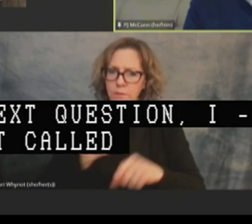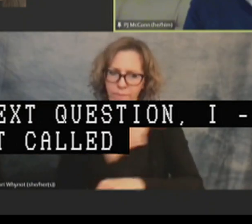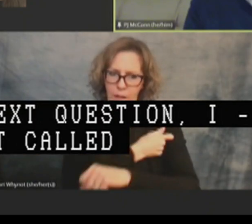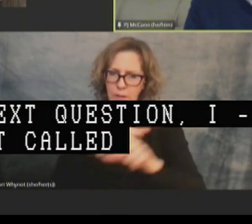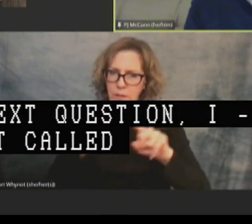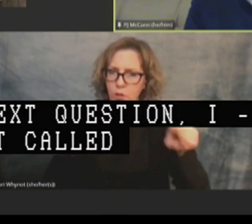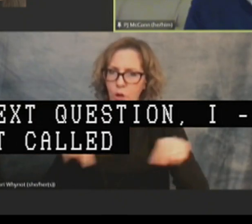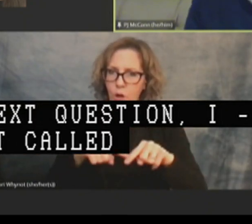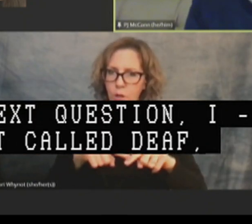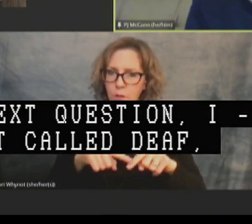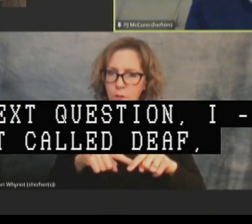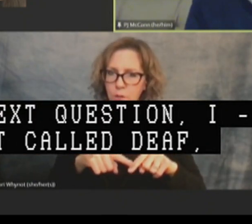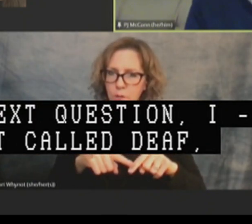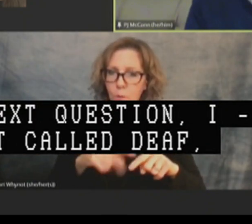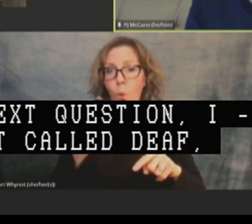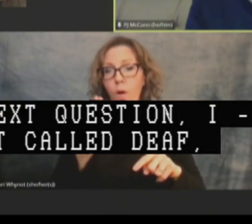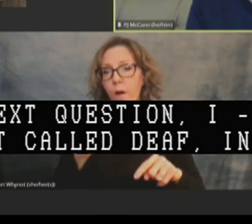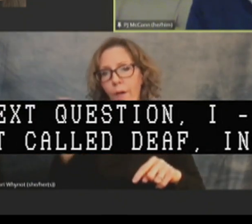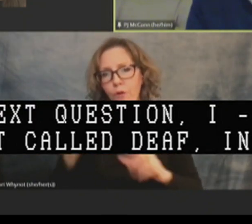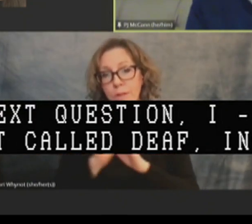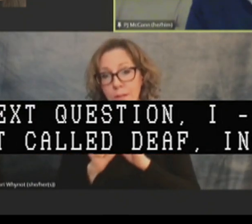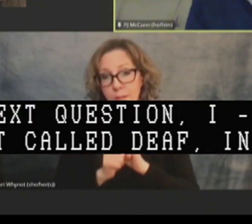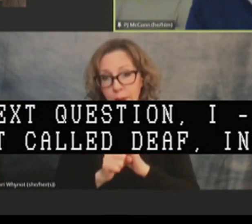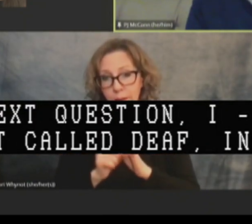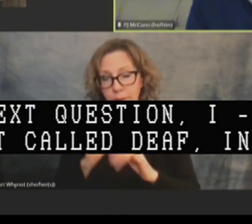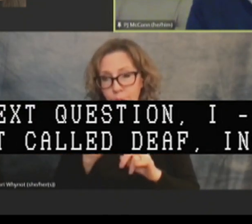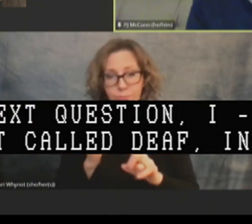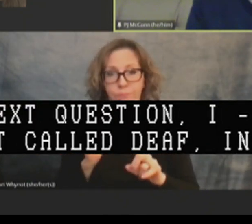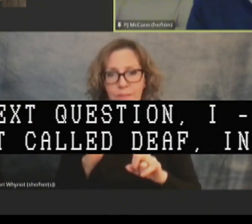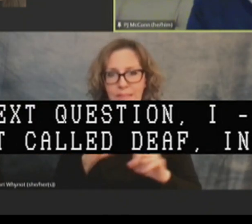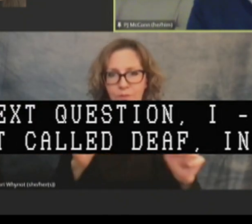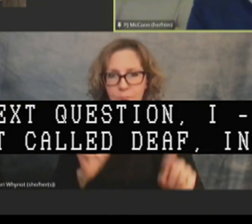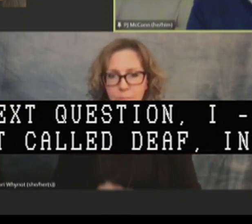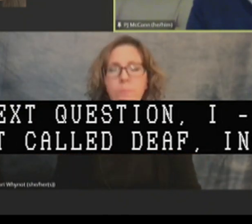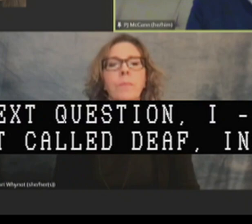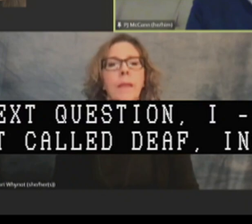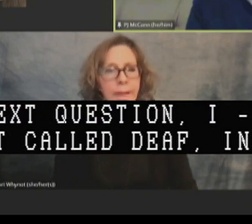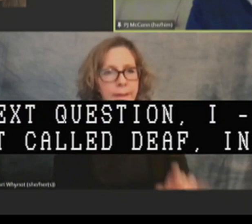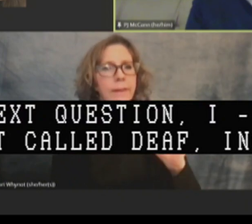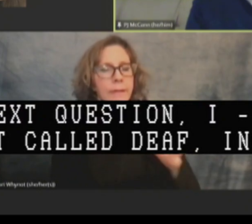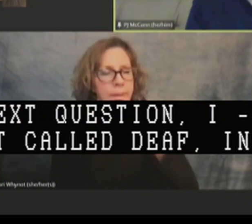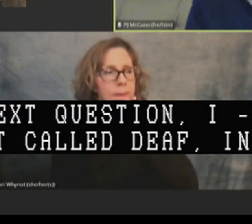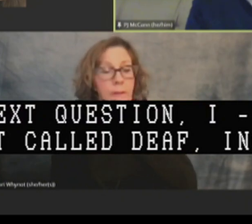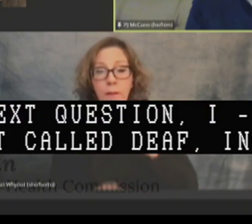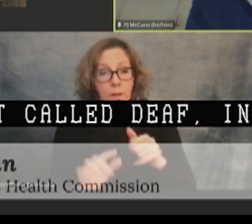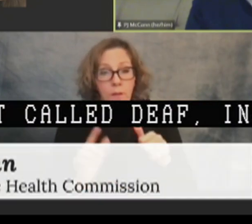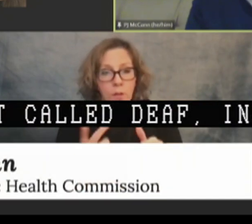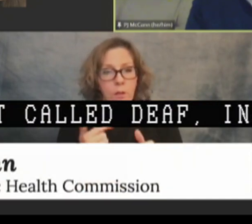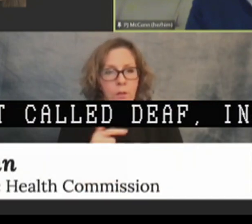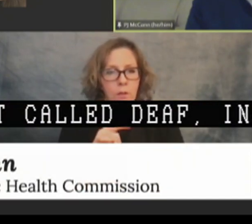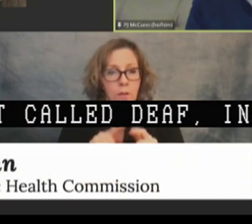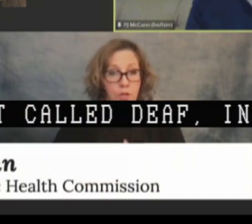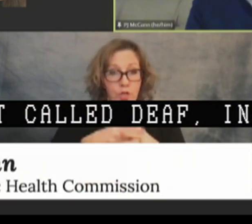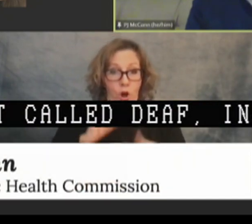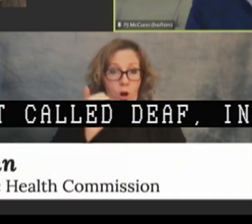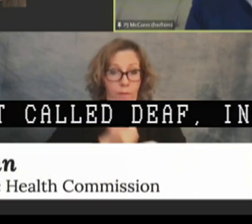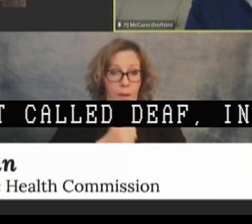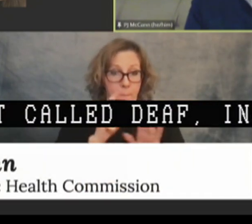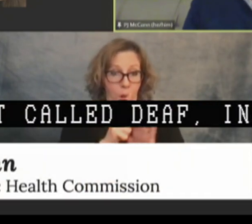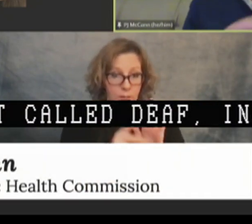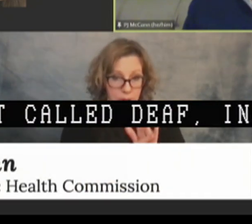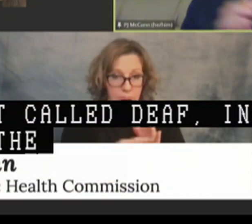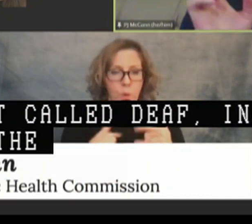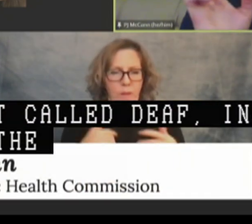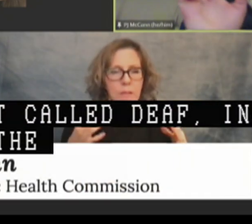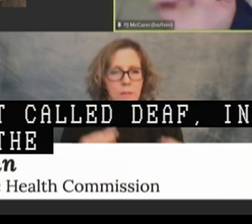So, you know, we broadly, you know, we made a couple of policy decisions early on. The first, and I thought an important one, was to not